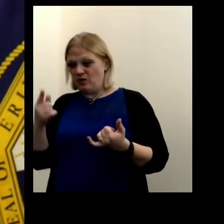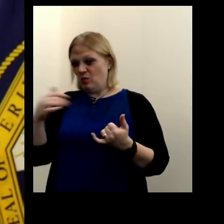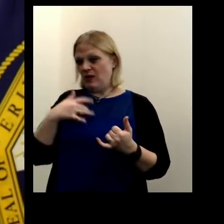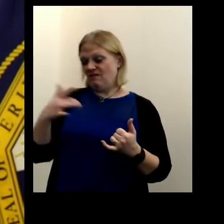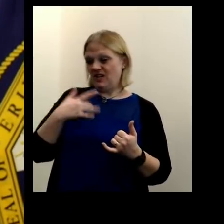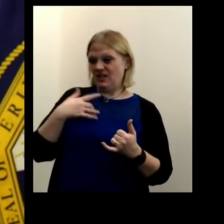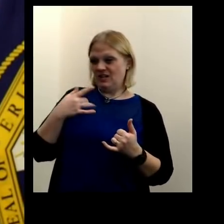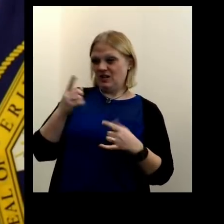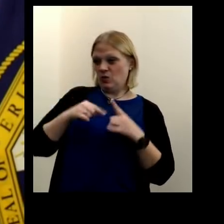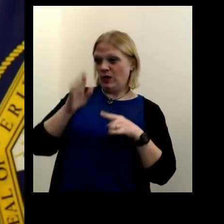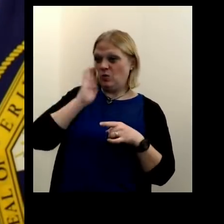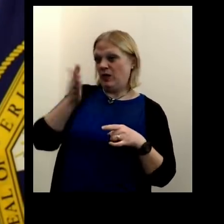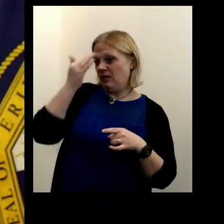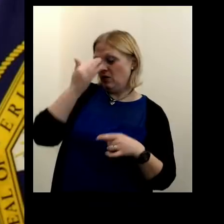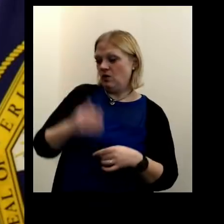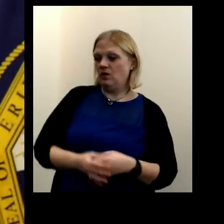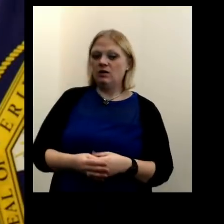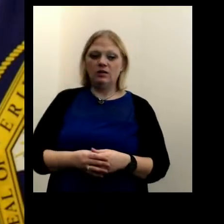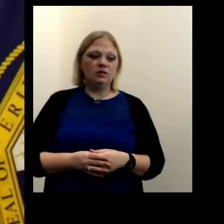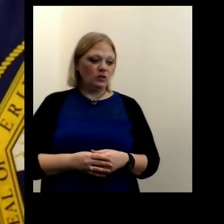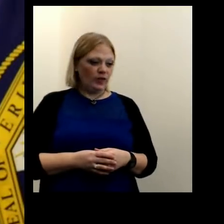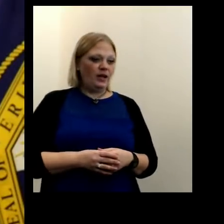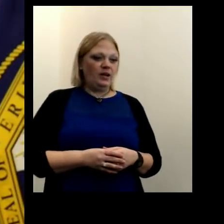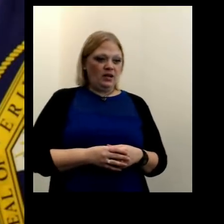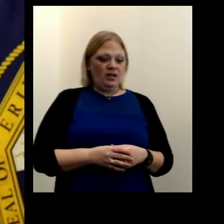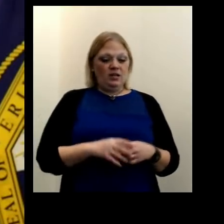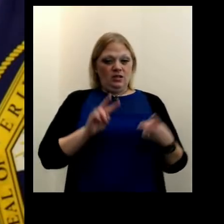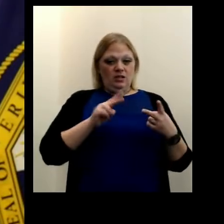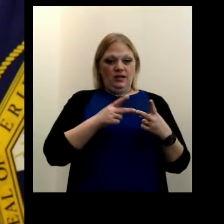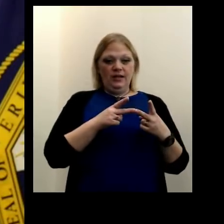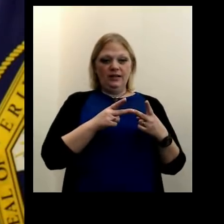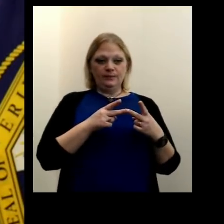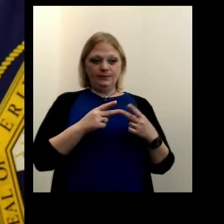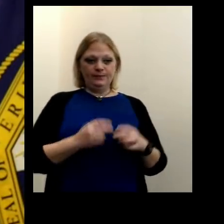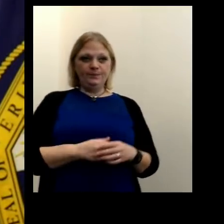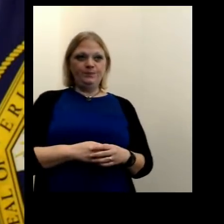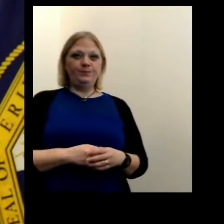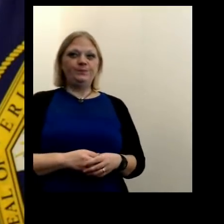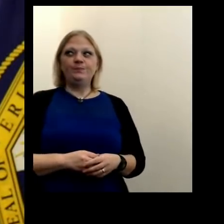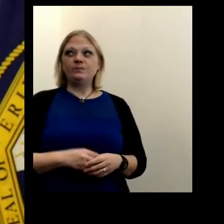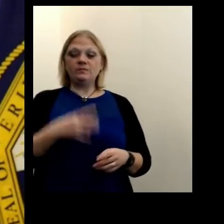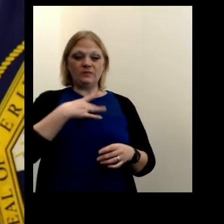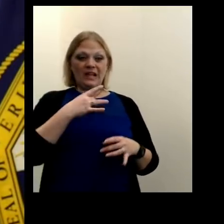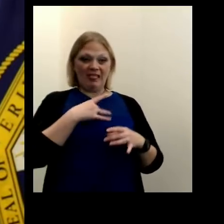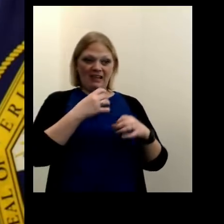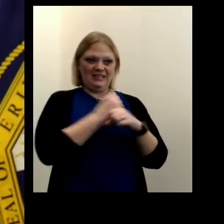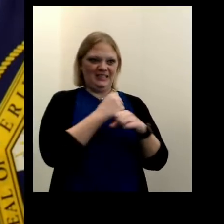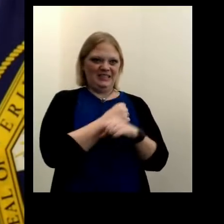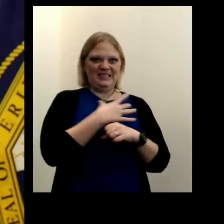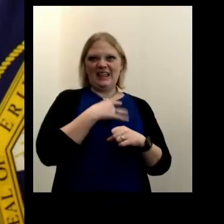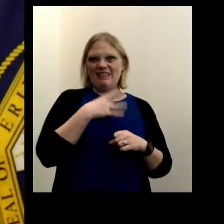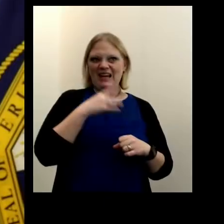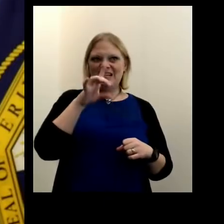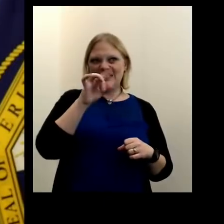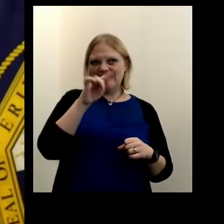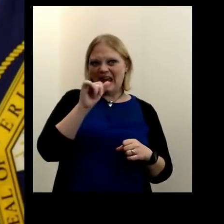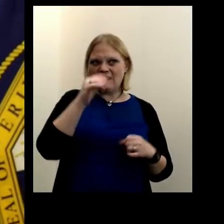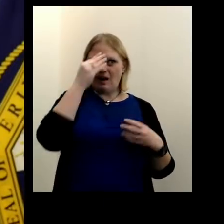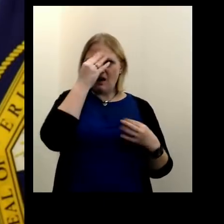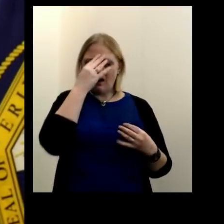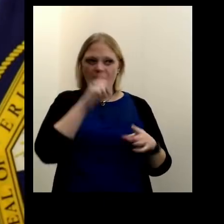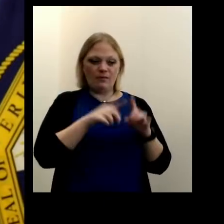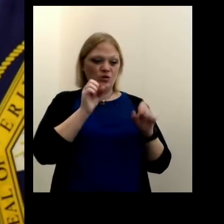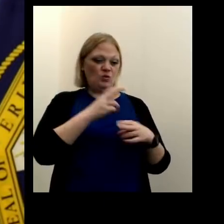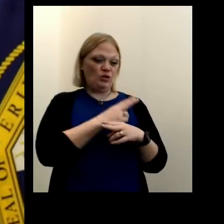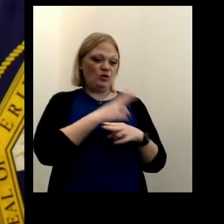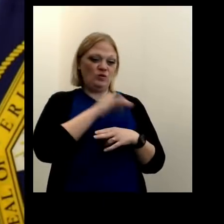when you will know? Regarding the second question, I like statistics, I like data, but you also can use data